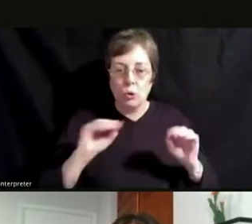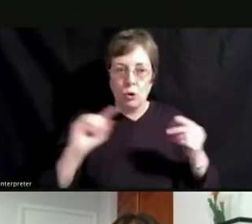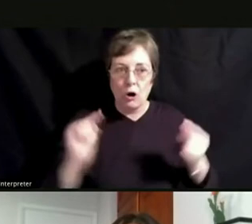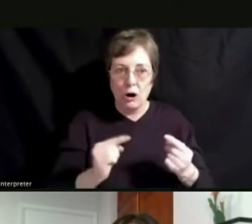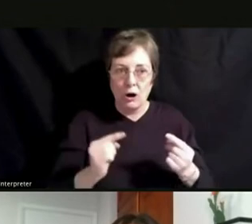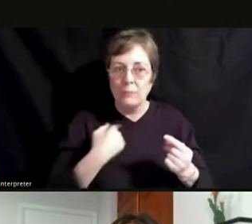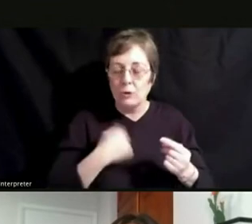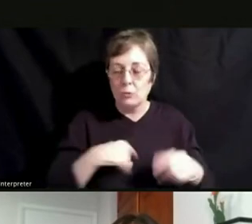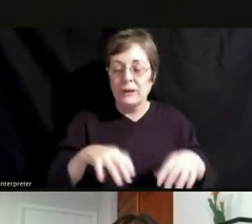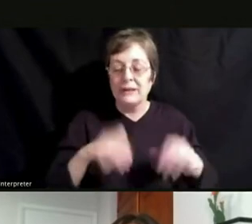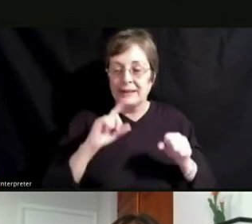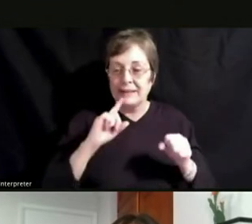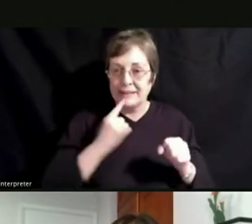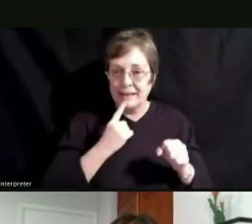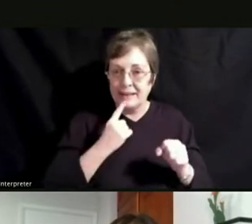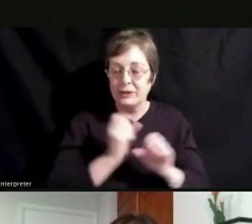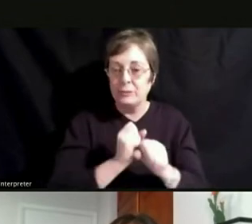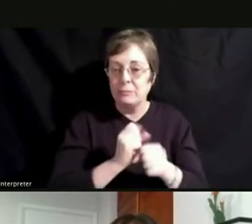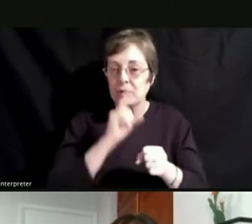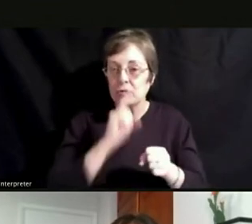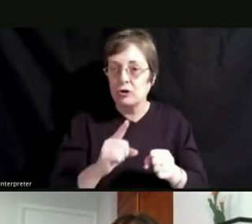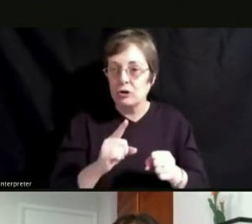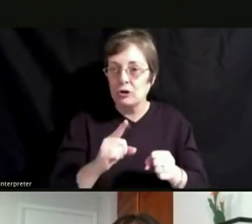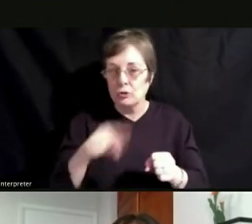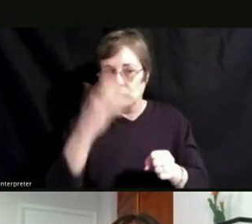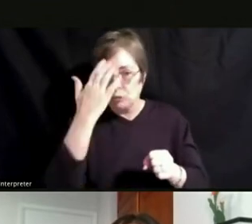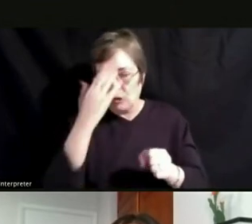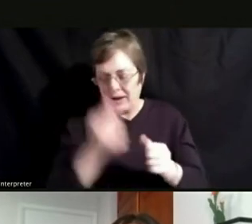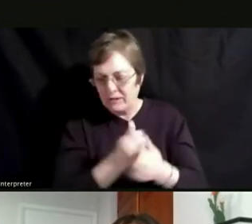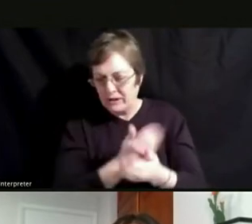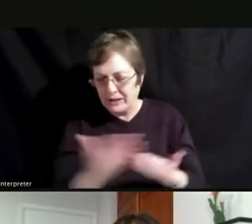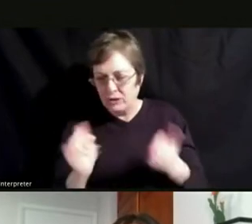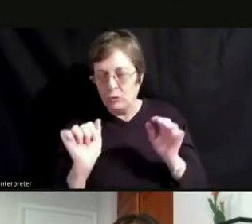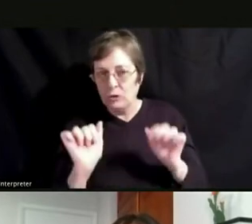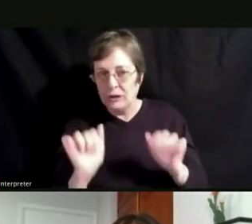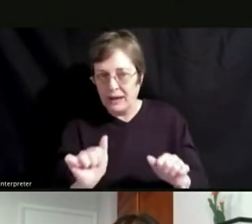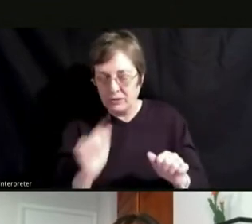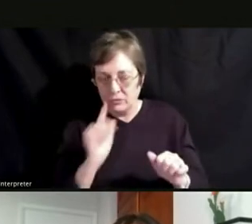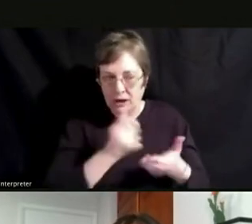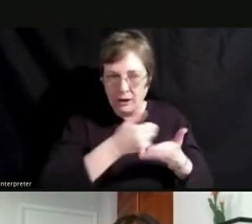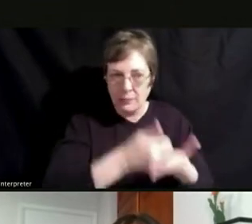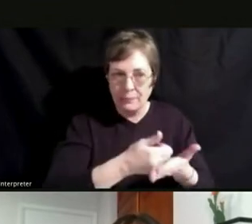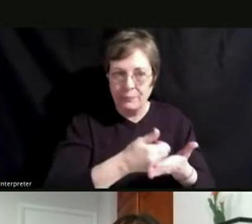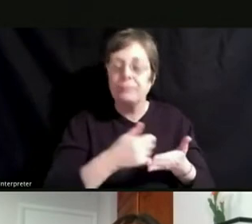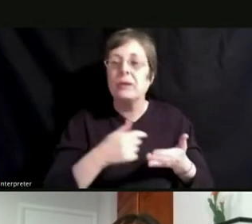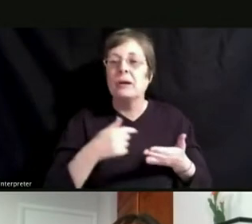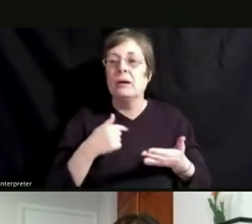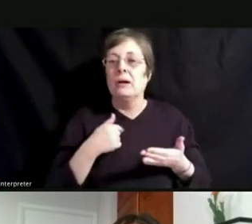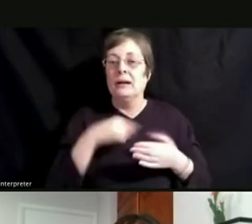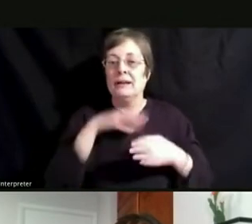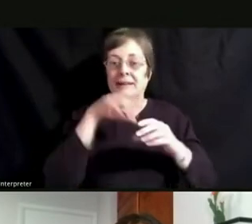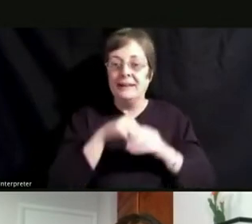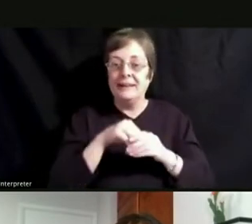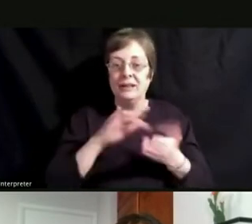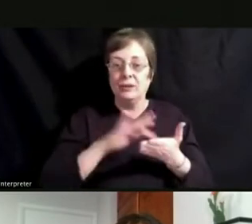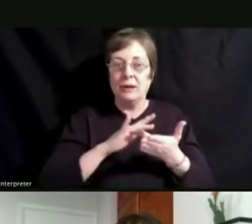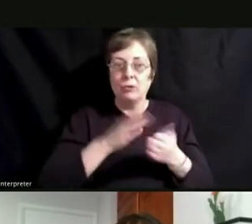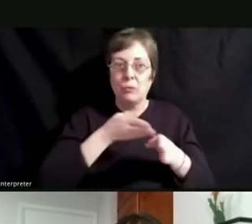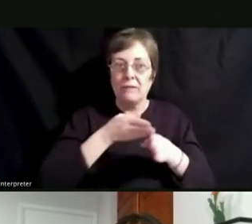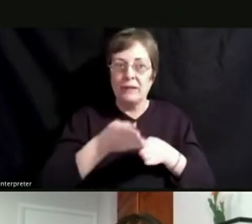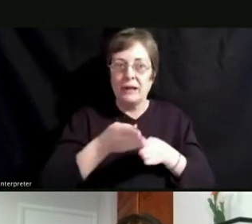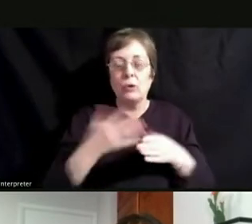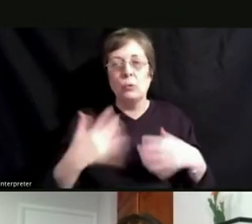making sure that you know everything you can know. And so to be in the medical field, it's such a